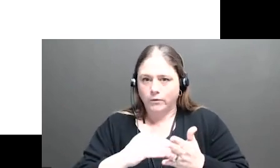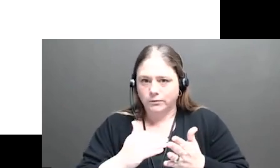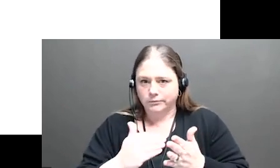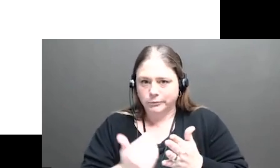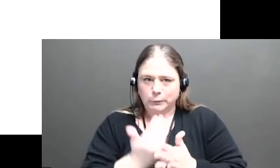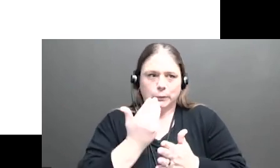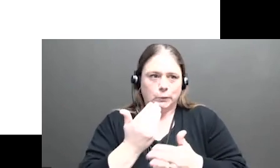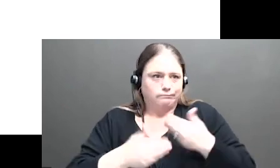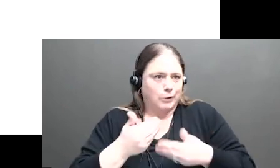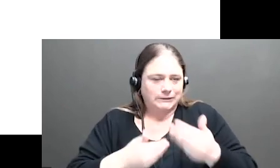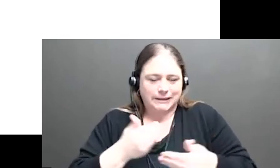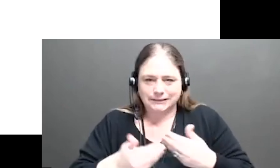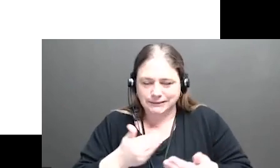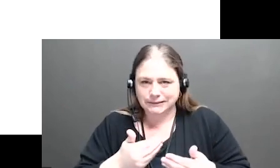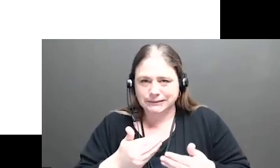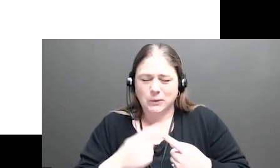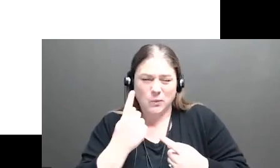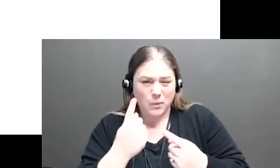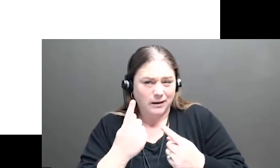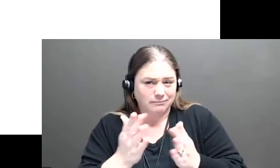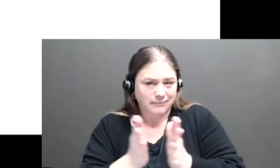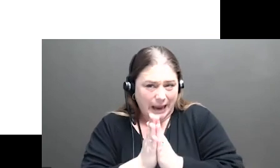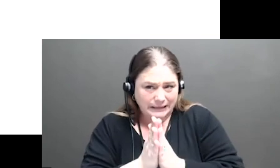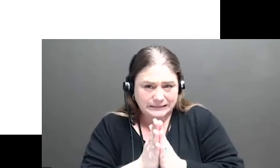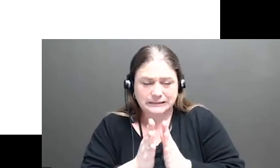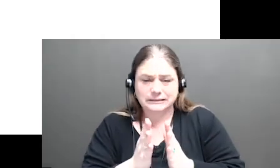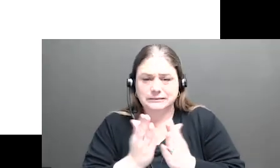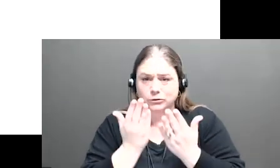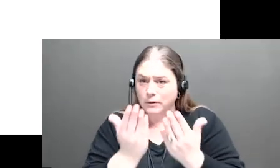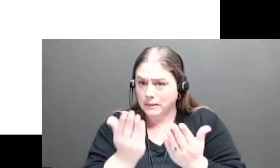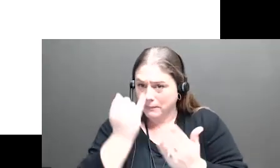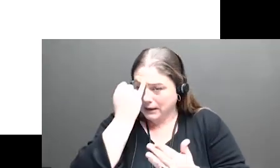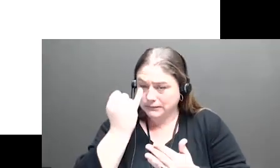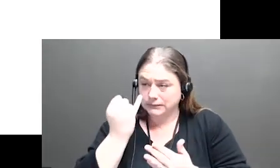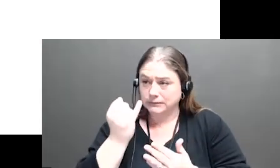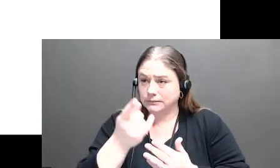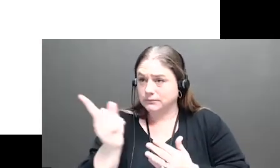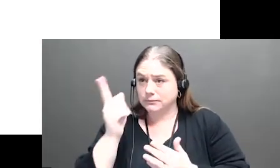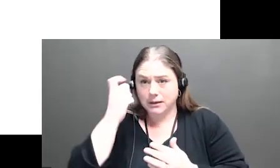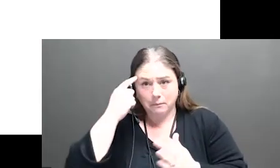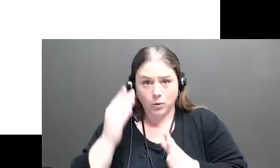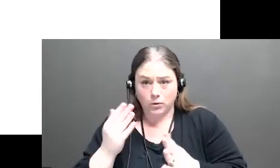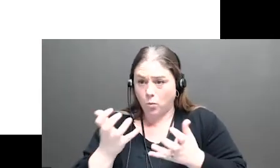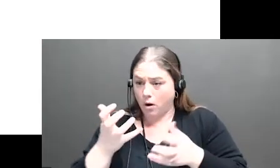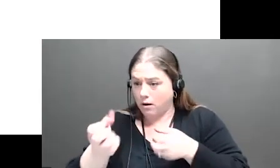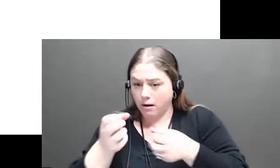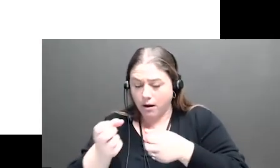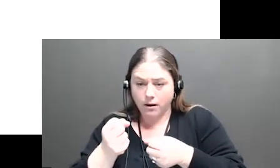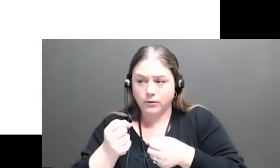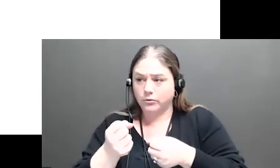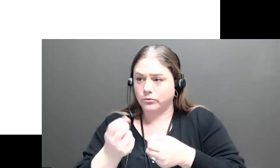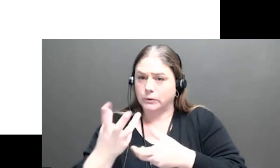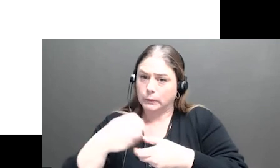only request and recommendation is that, for employers, if you're looking to hire inclusively, if you're looking